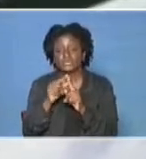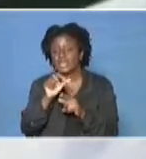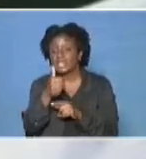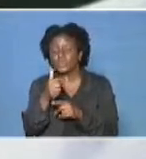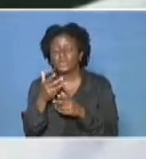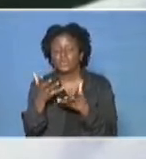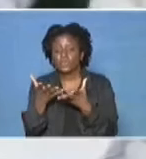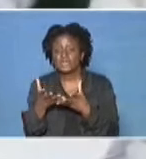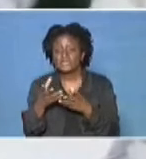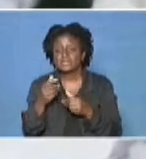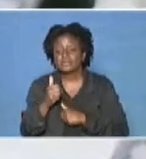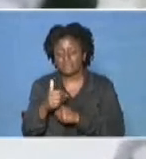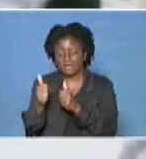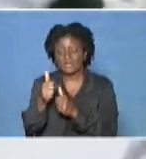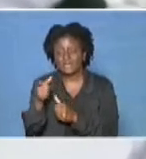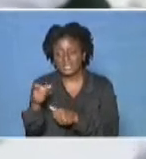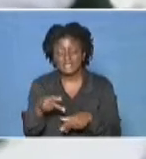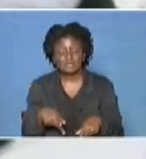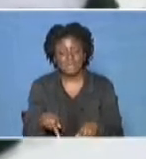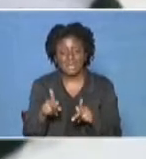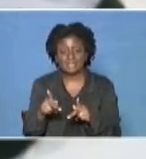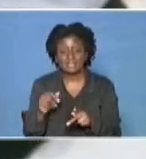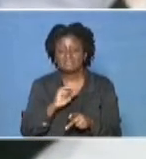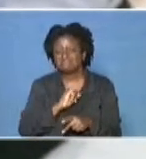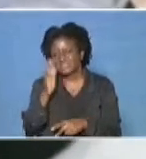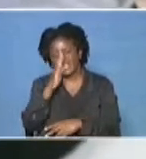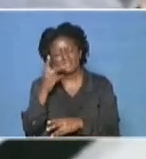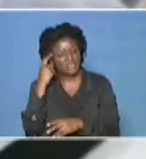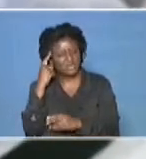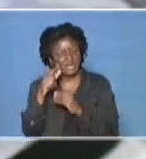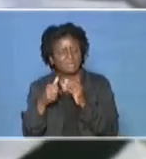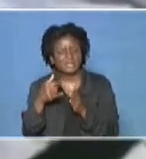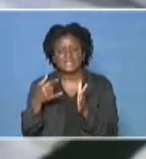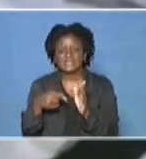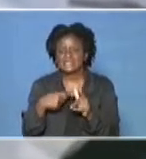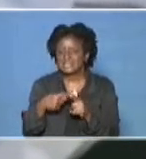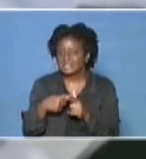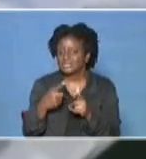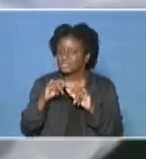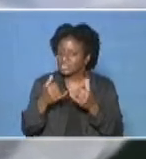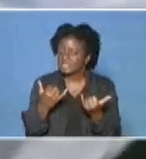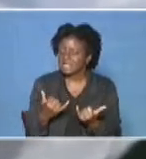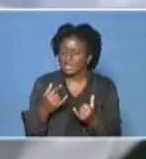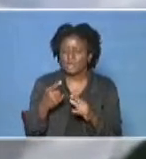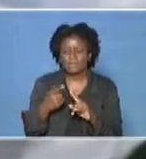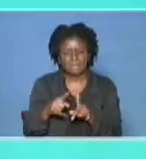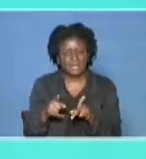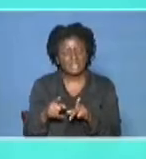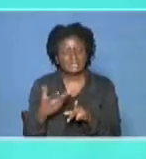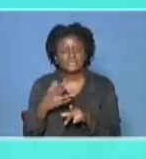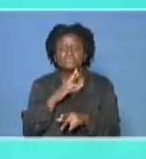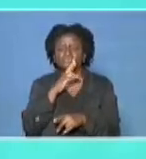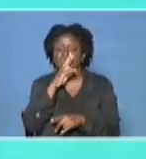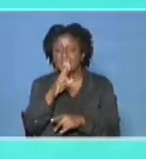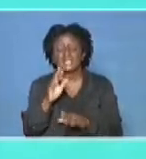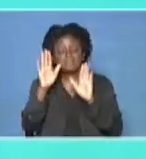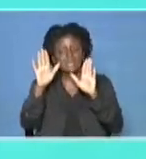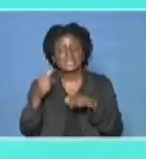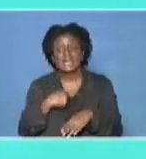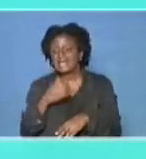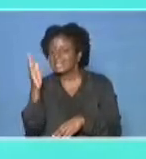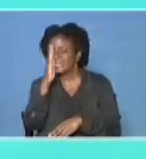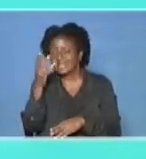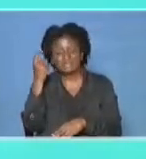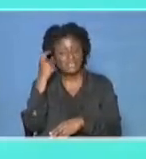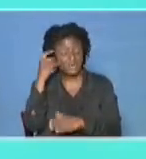his path. I never thought about it until just now, but I mean, it's it's really amazing. I never thought